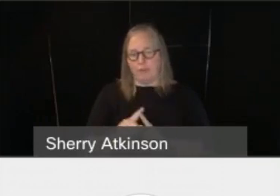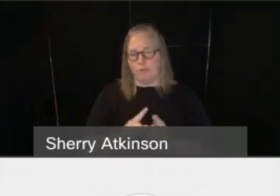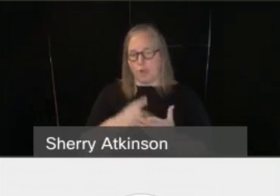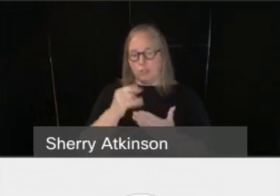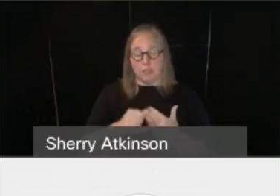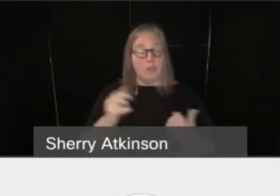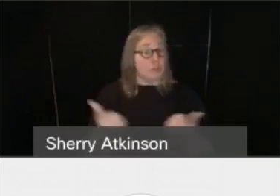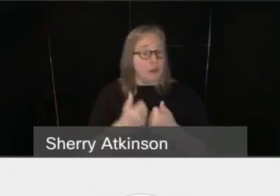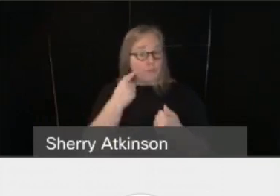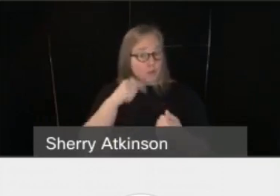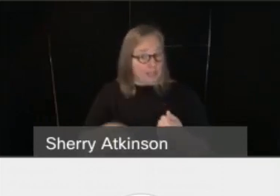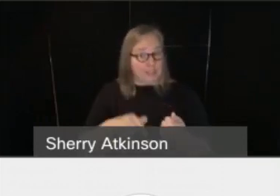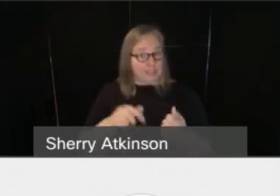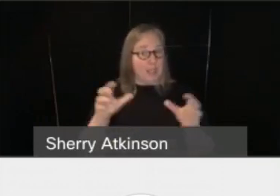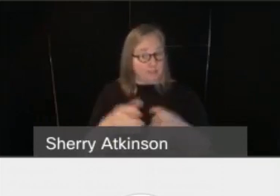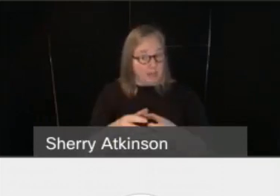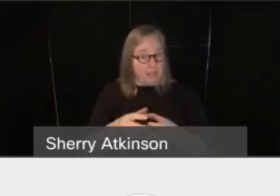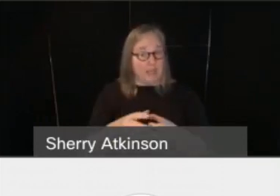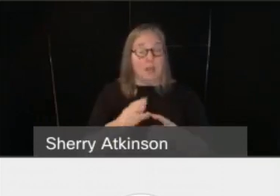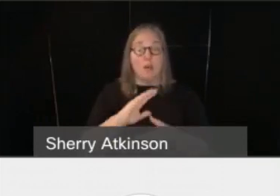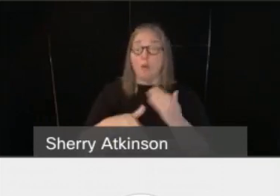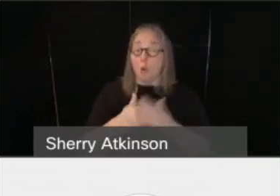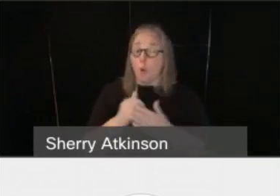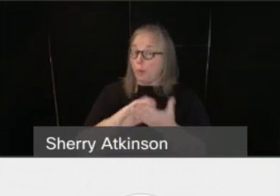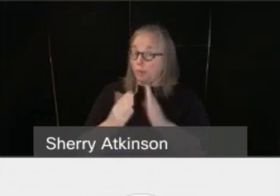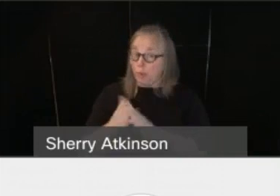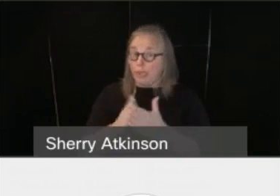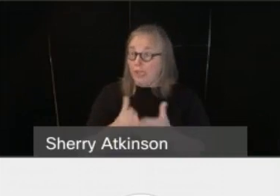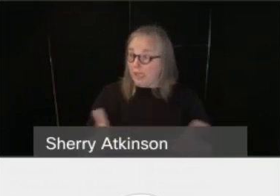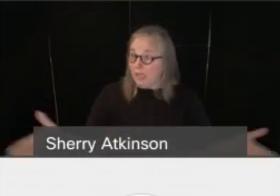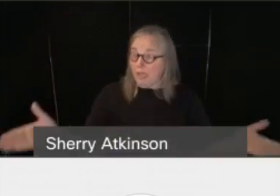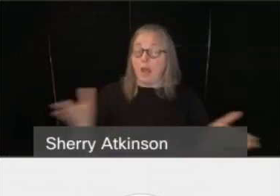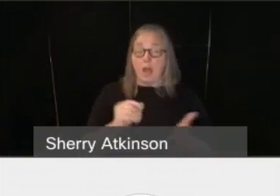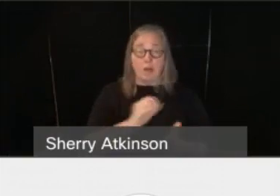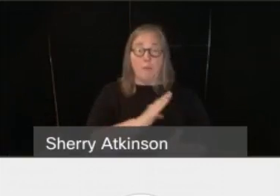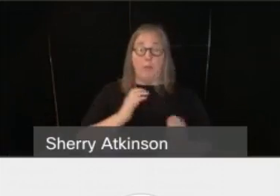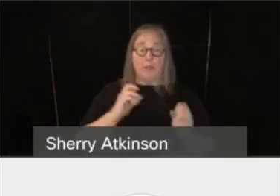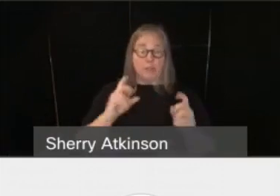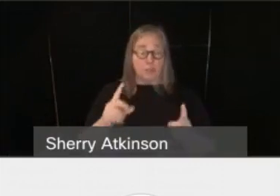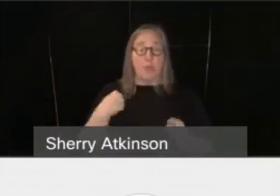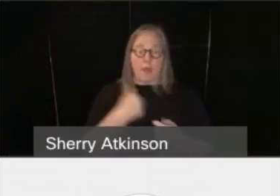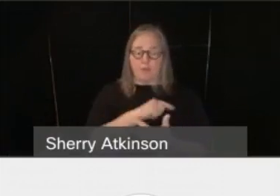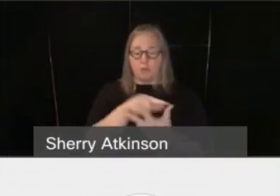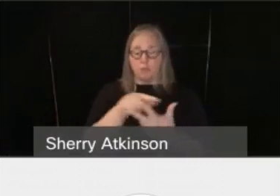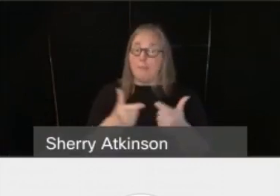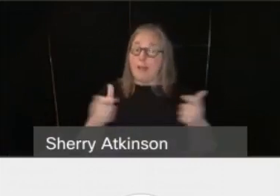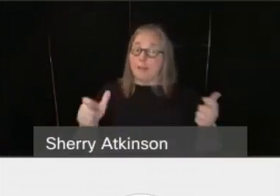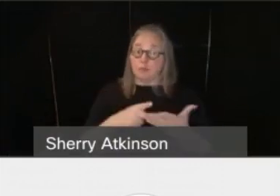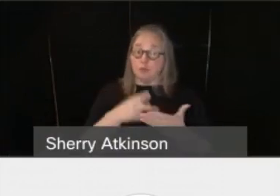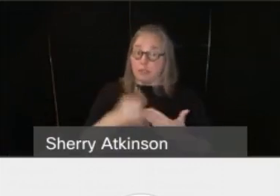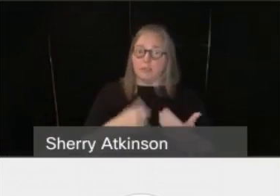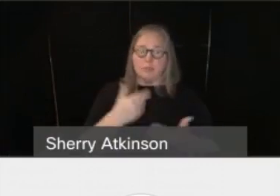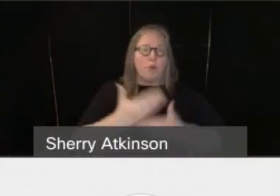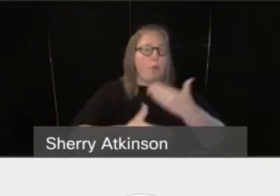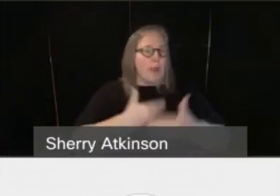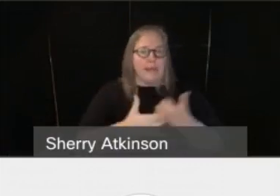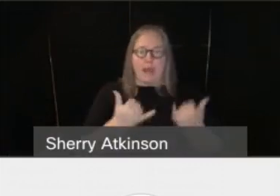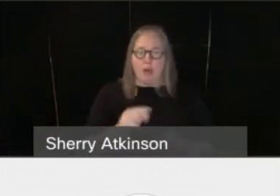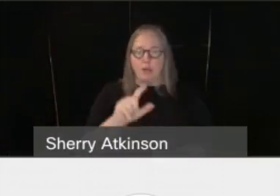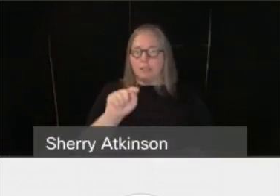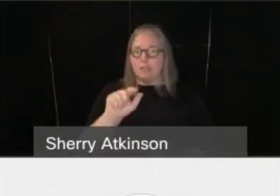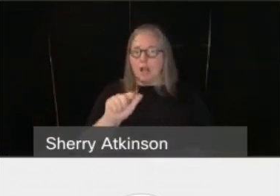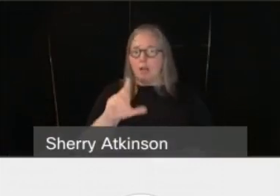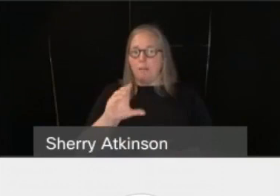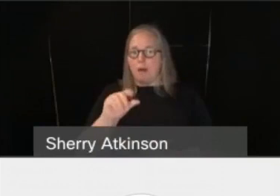our entire community and our Board of Education is that we have those three major projects going right now, Talbot,